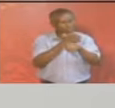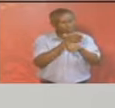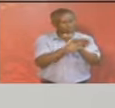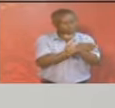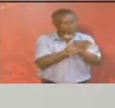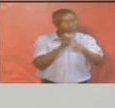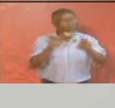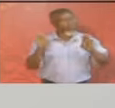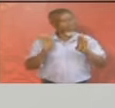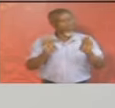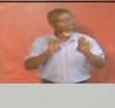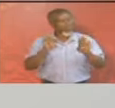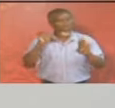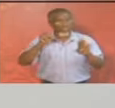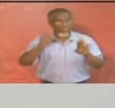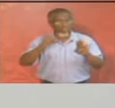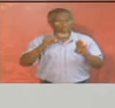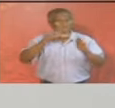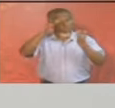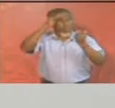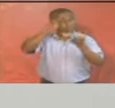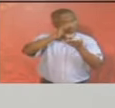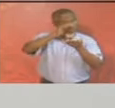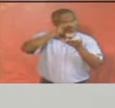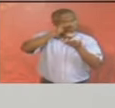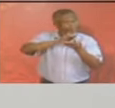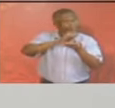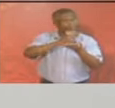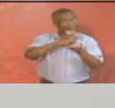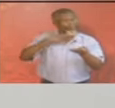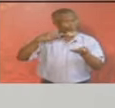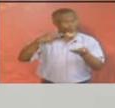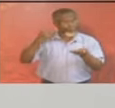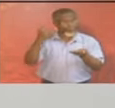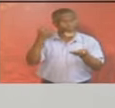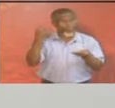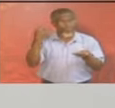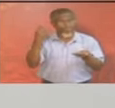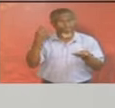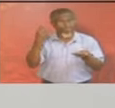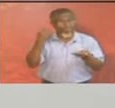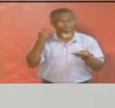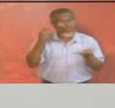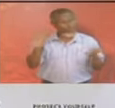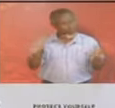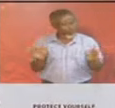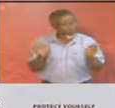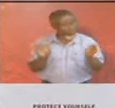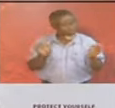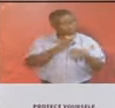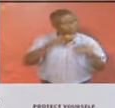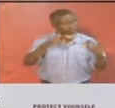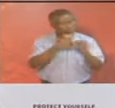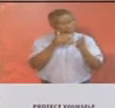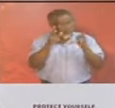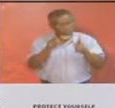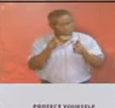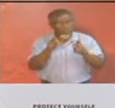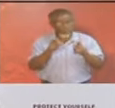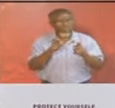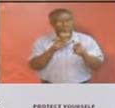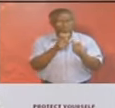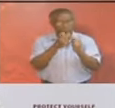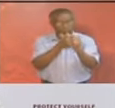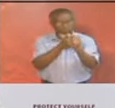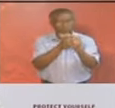hopefully reduce the risk, and we want to encourage everyone in the population to do exactly that. Thank you, everyone. We have come